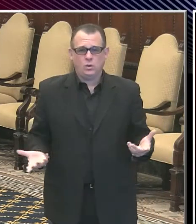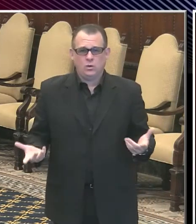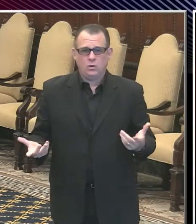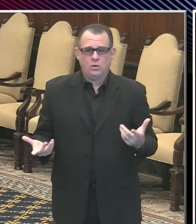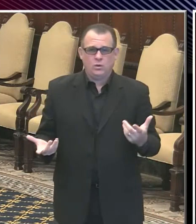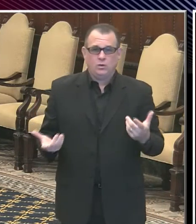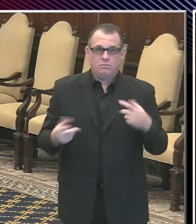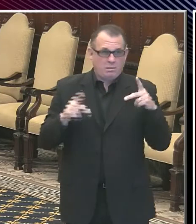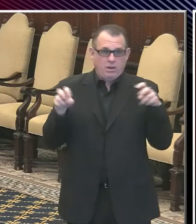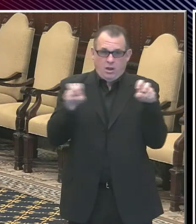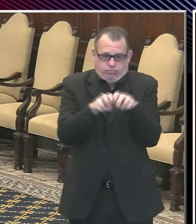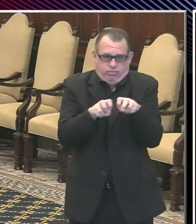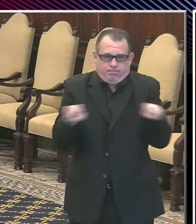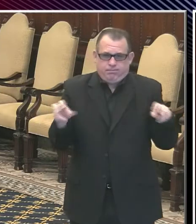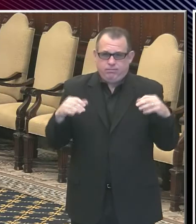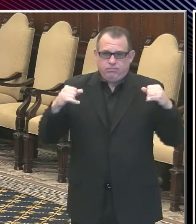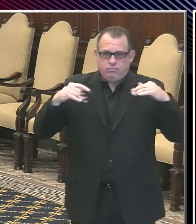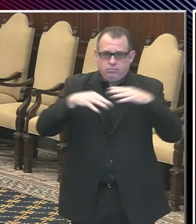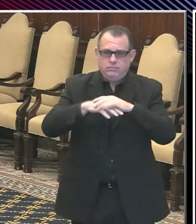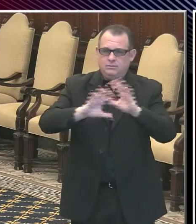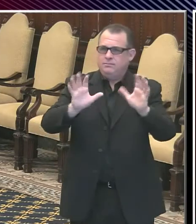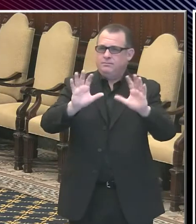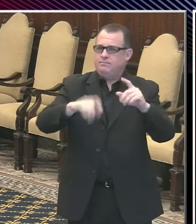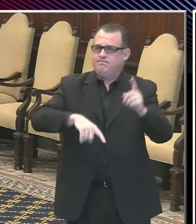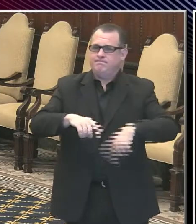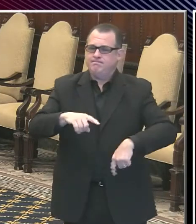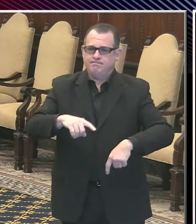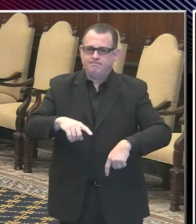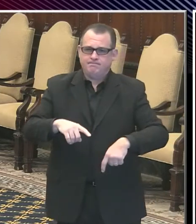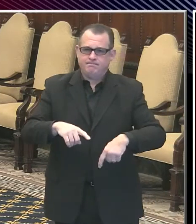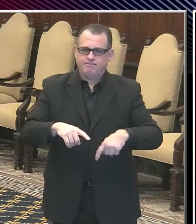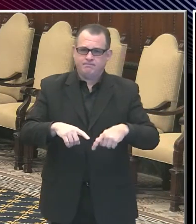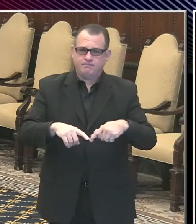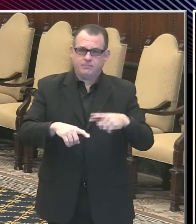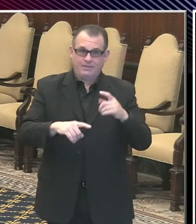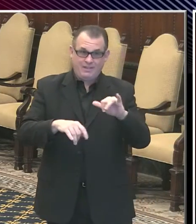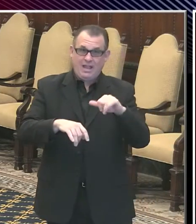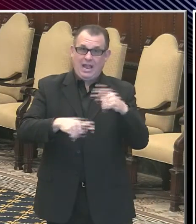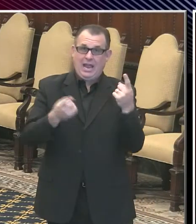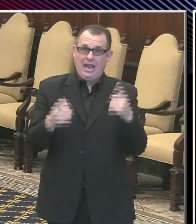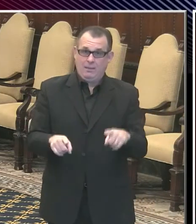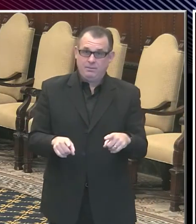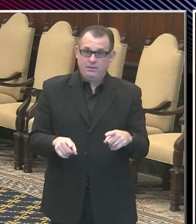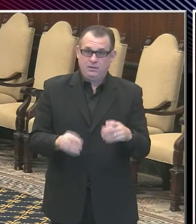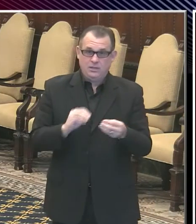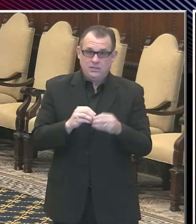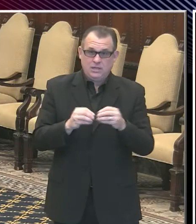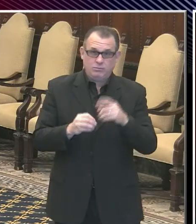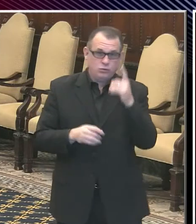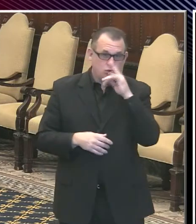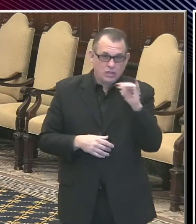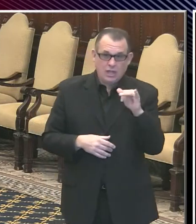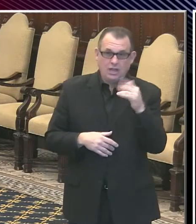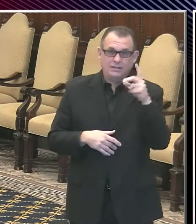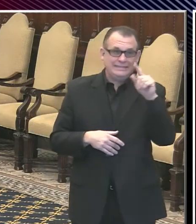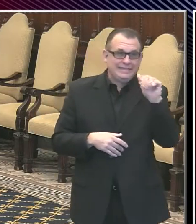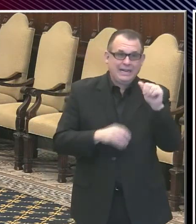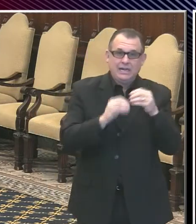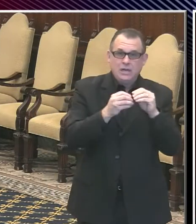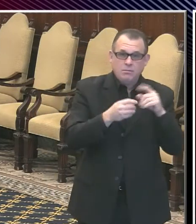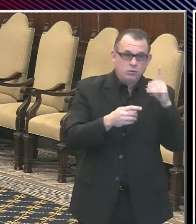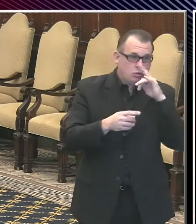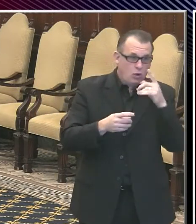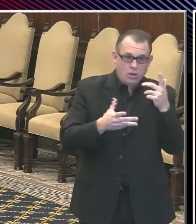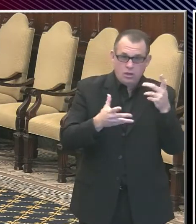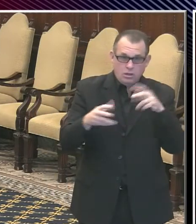lot of this will be determined at the time the decision is made, what our numbers look like, what the data shows, how many new cases